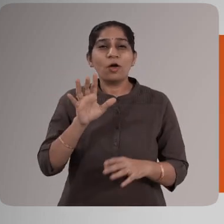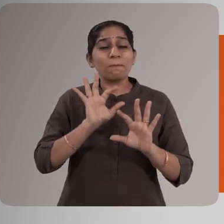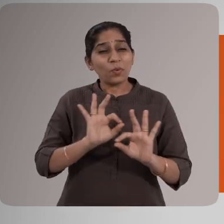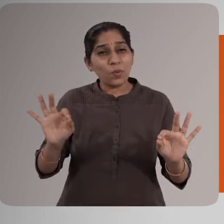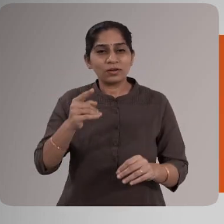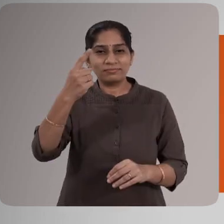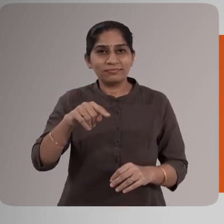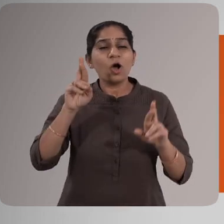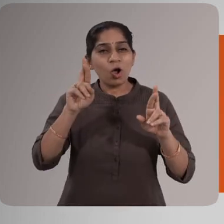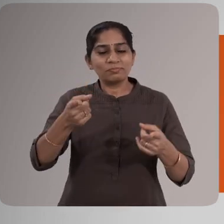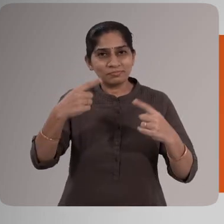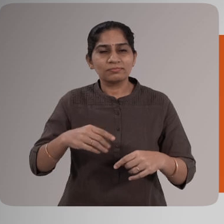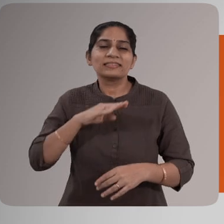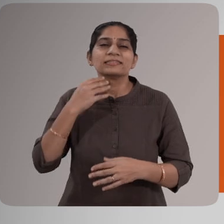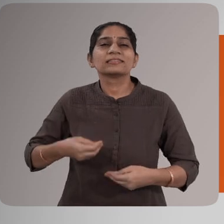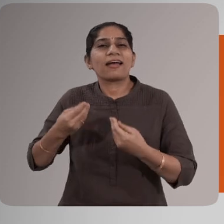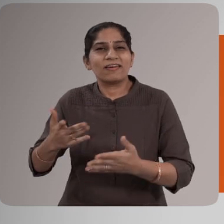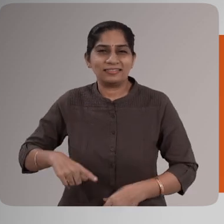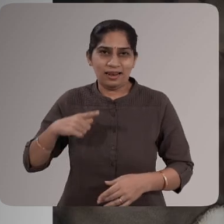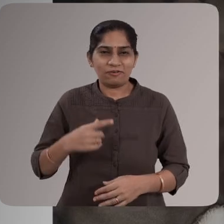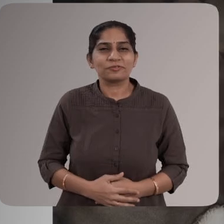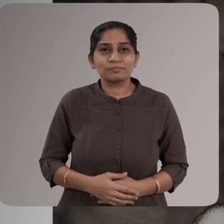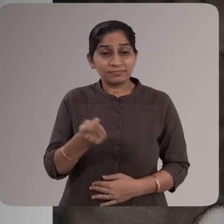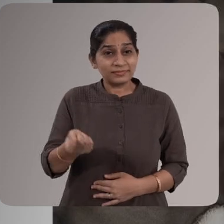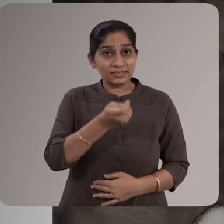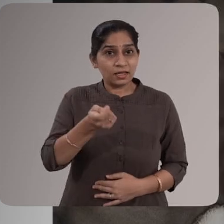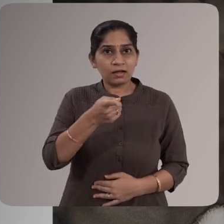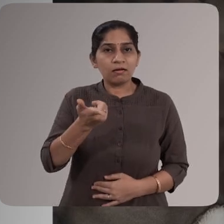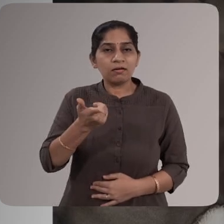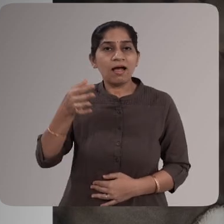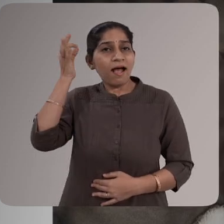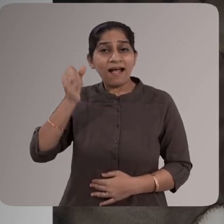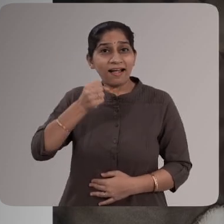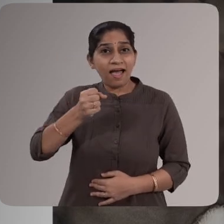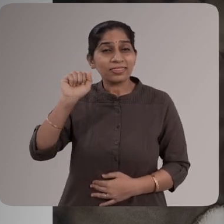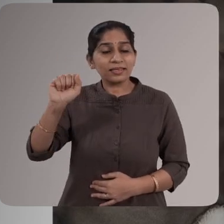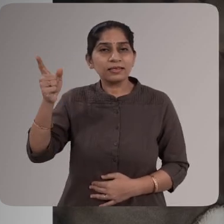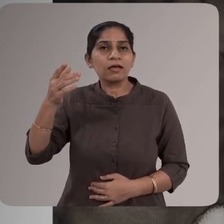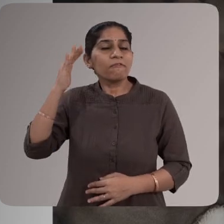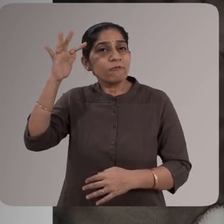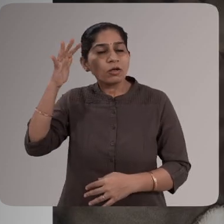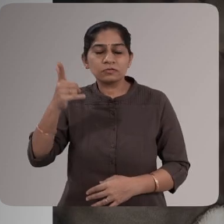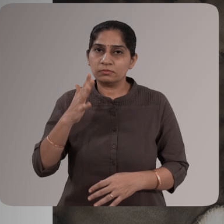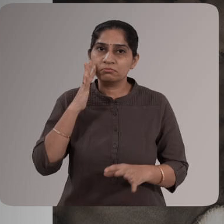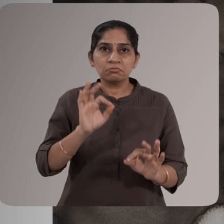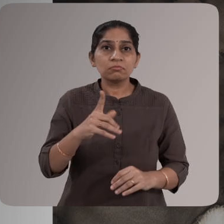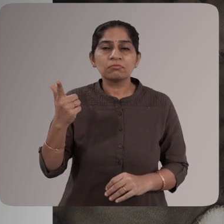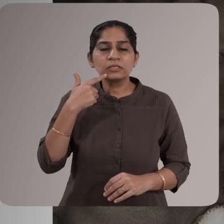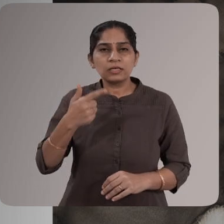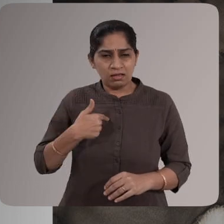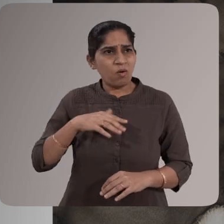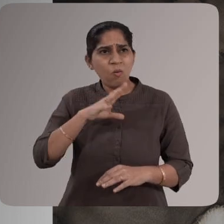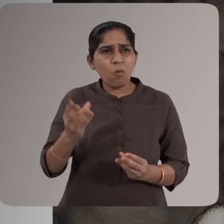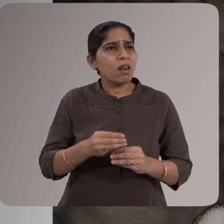purity, hope, and sacrifice. The charkha held profound significance in Gandhi's philosophy, as